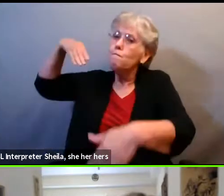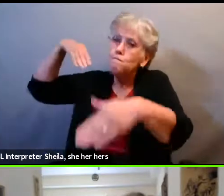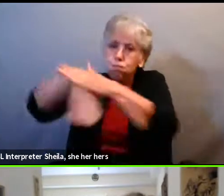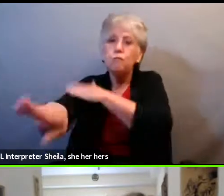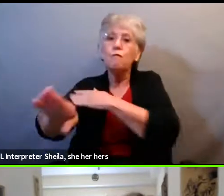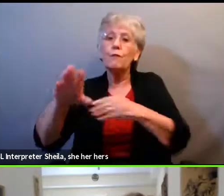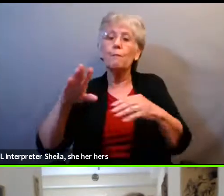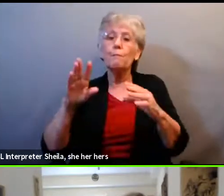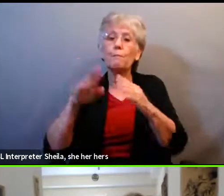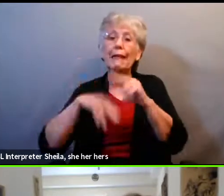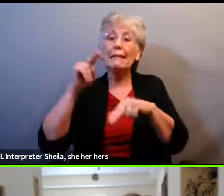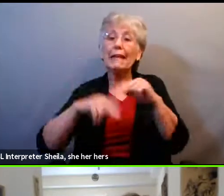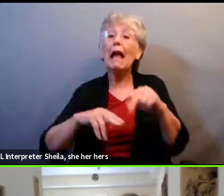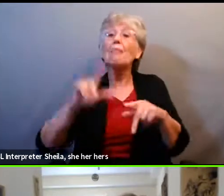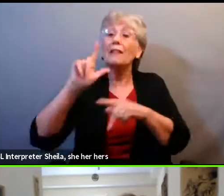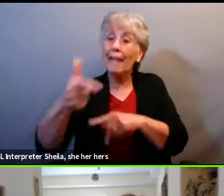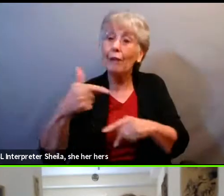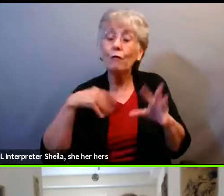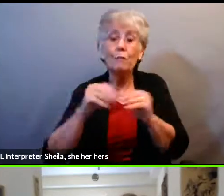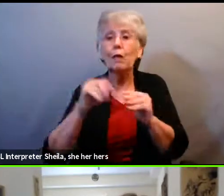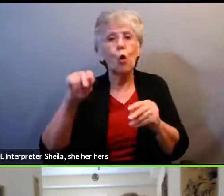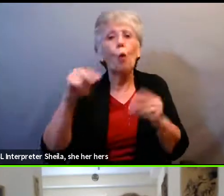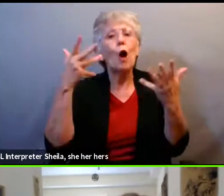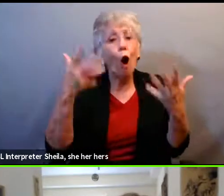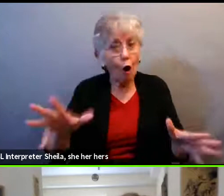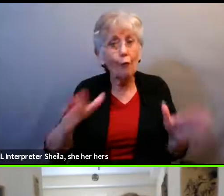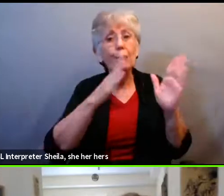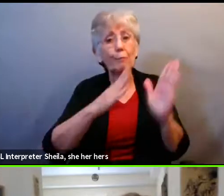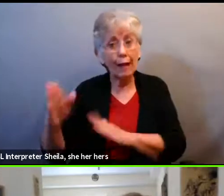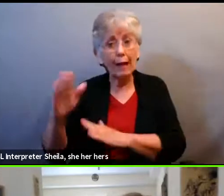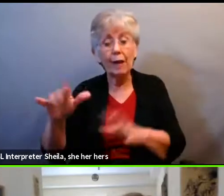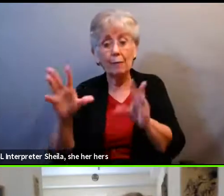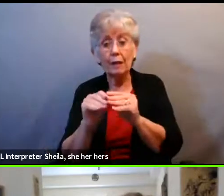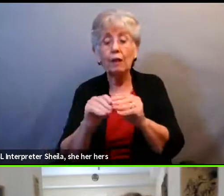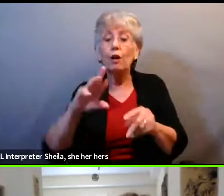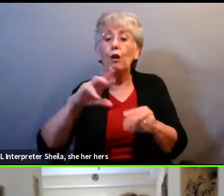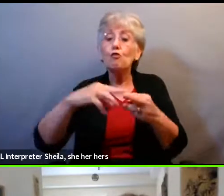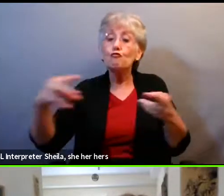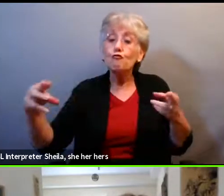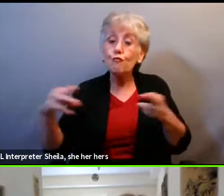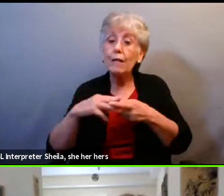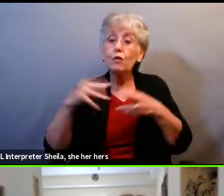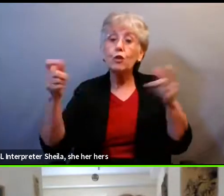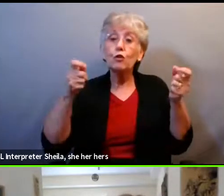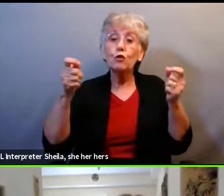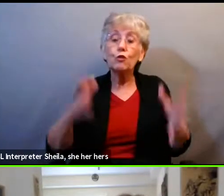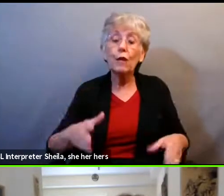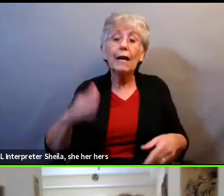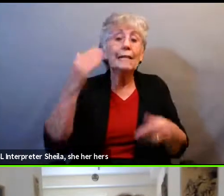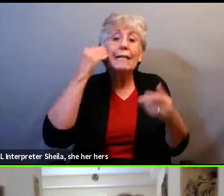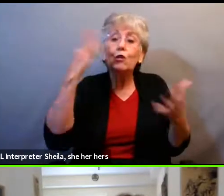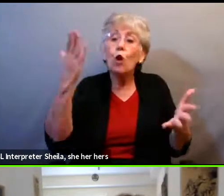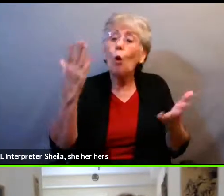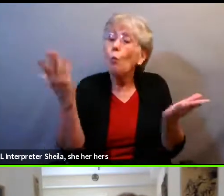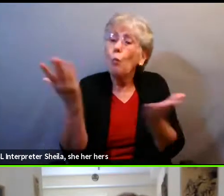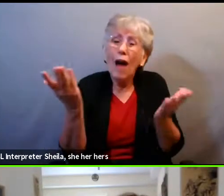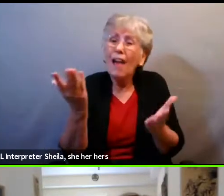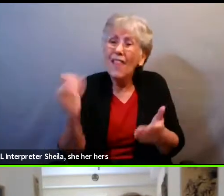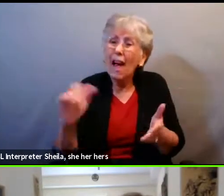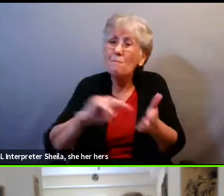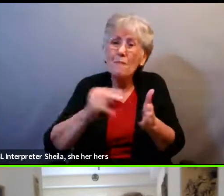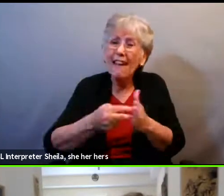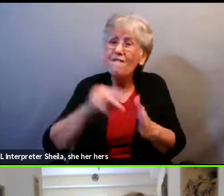a meeting that had been planned. The regional director didn't even know what 504 was. We